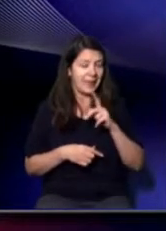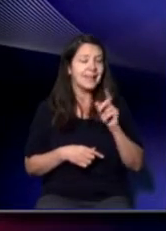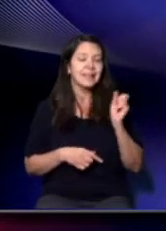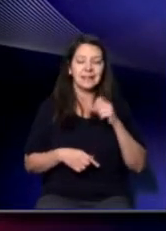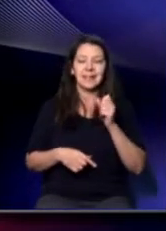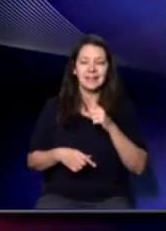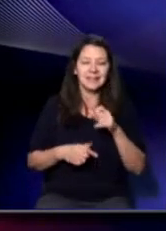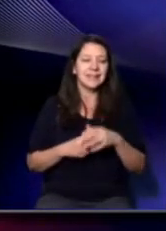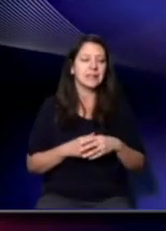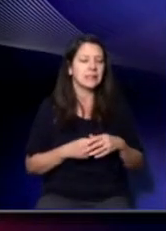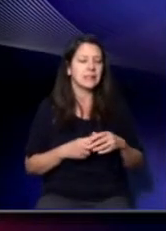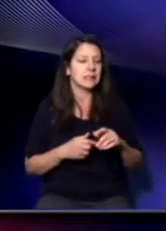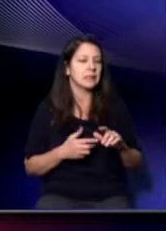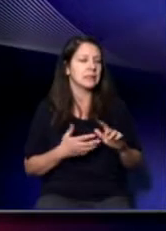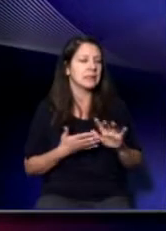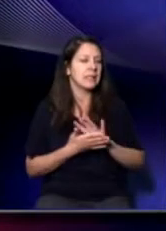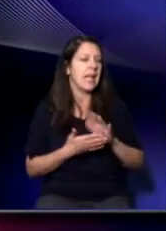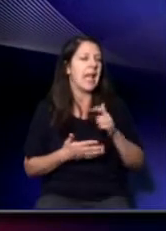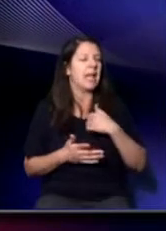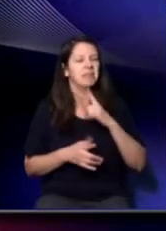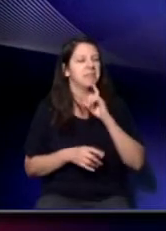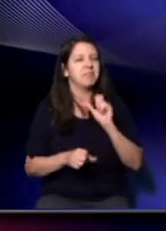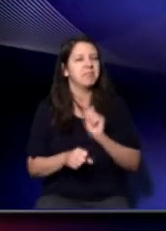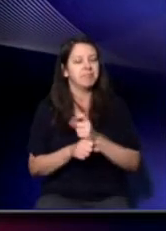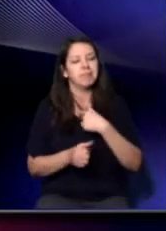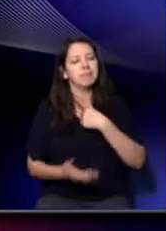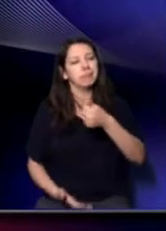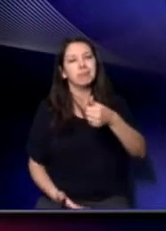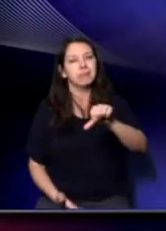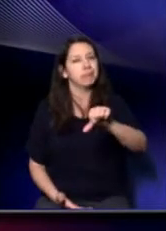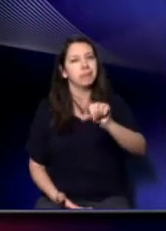No, I respectfully have to decline.